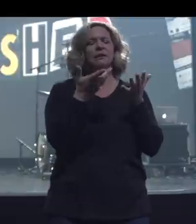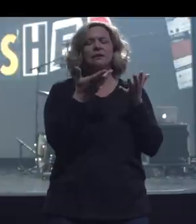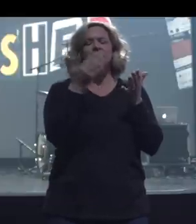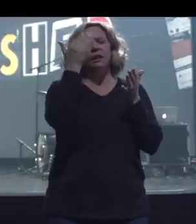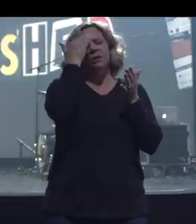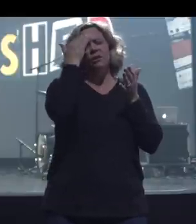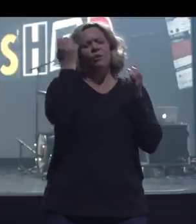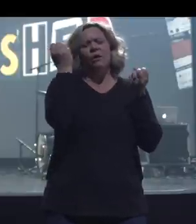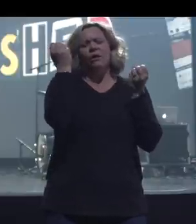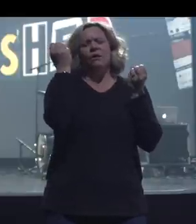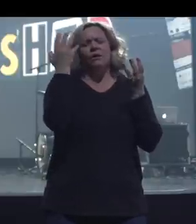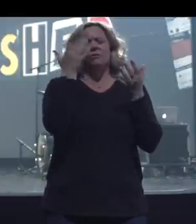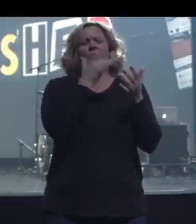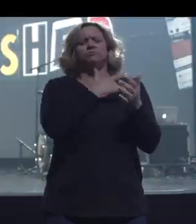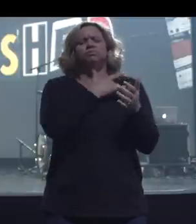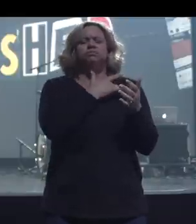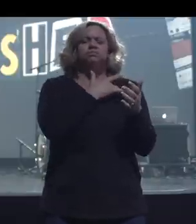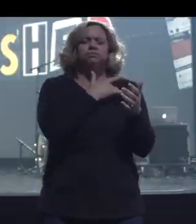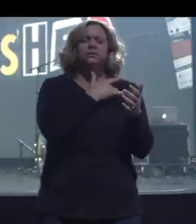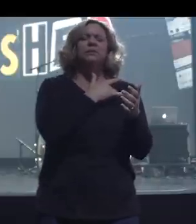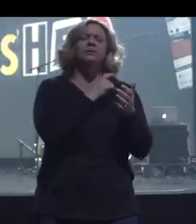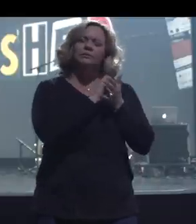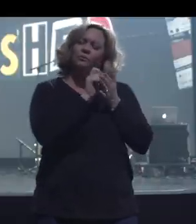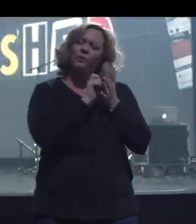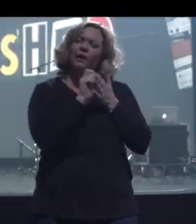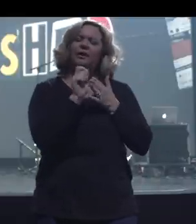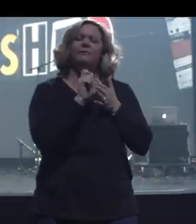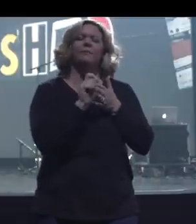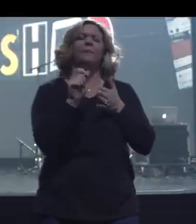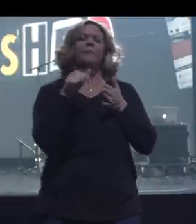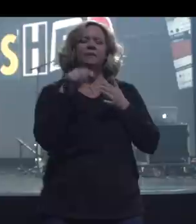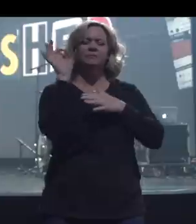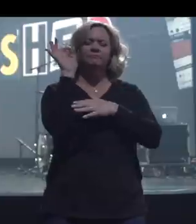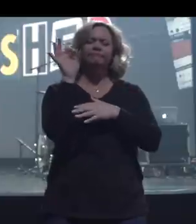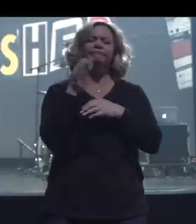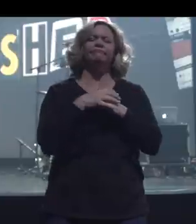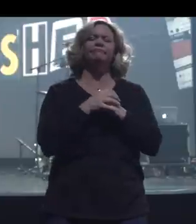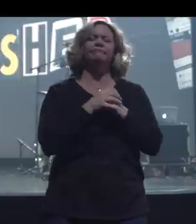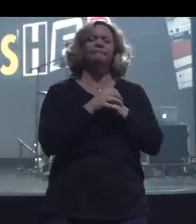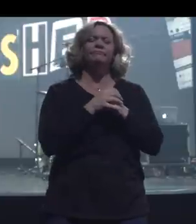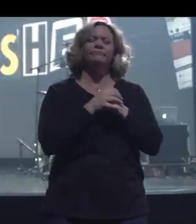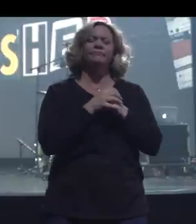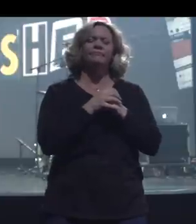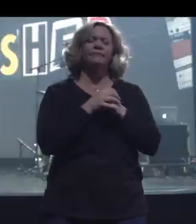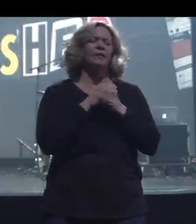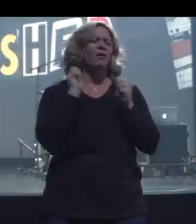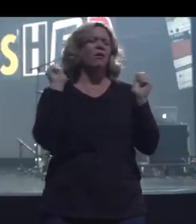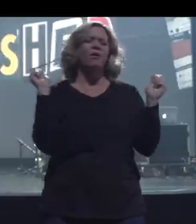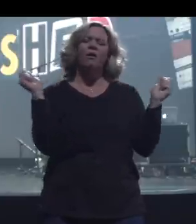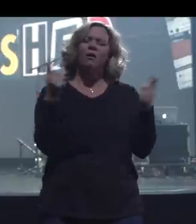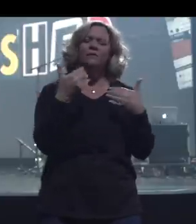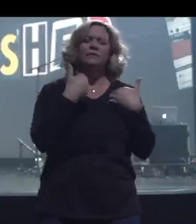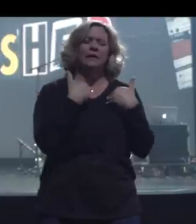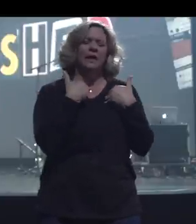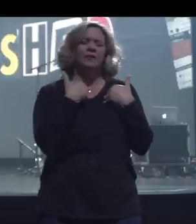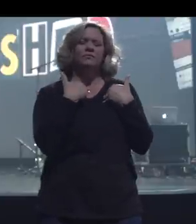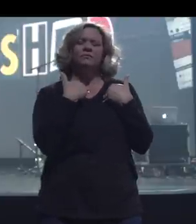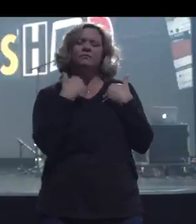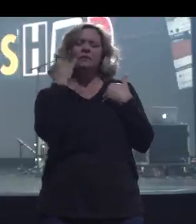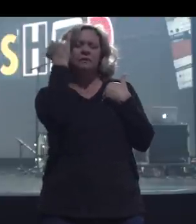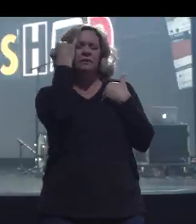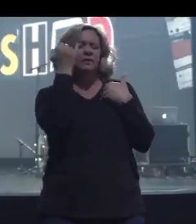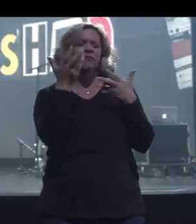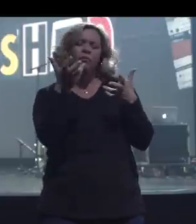you know how convicting this was to even write this message for me, because this thing is in all of us. All of us have this idea